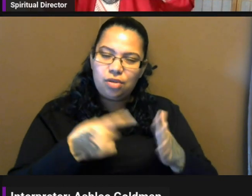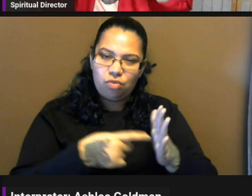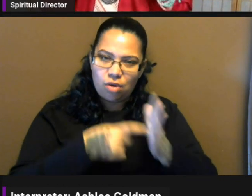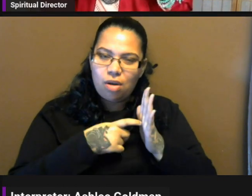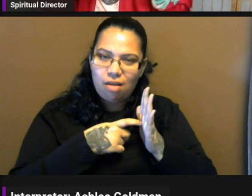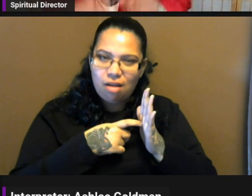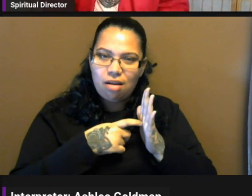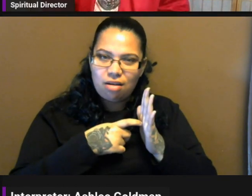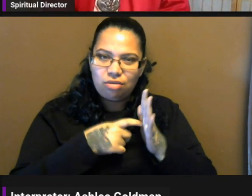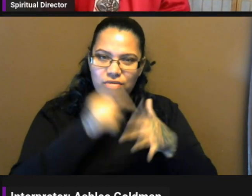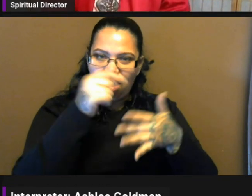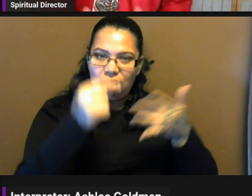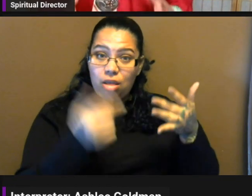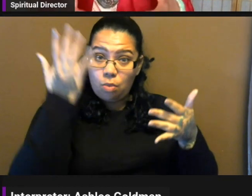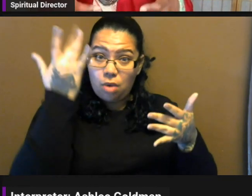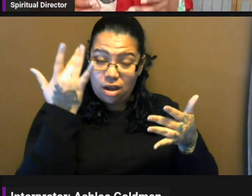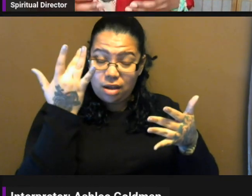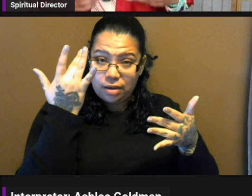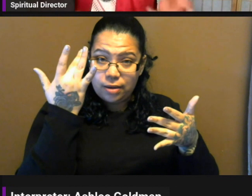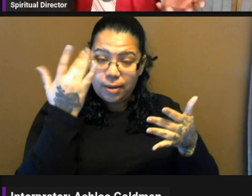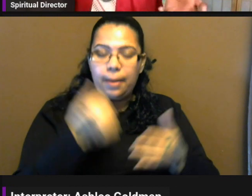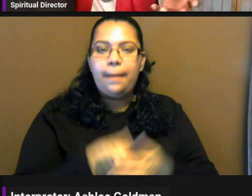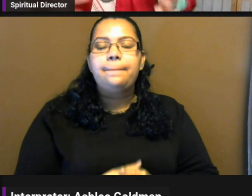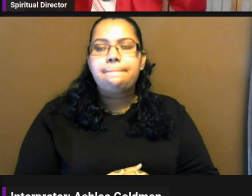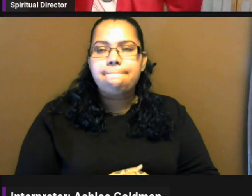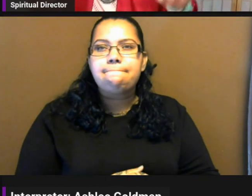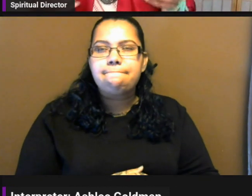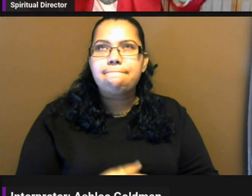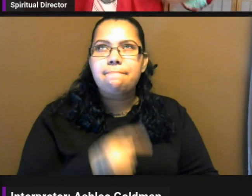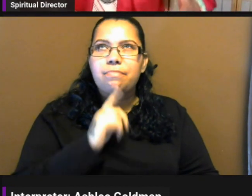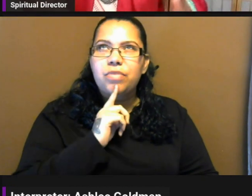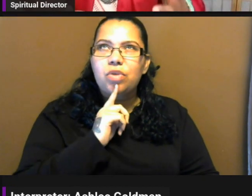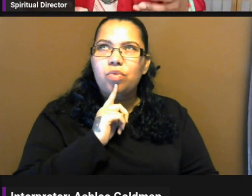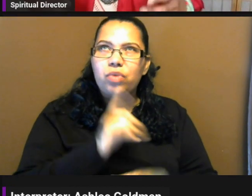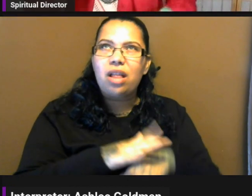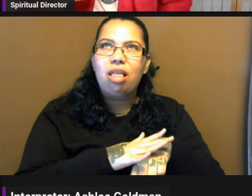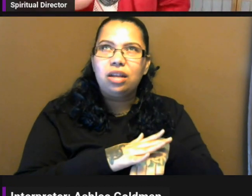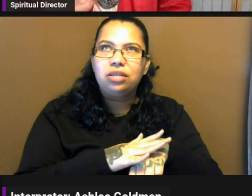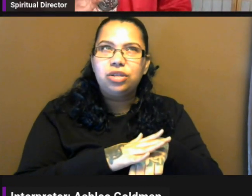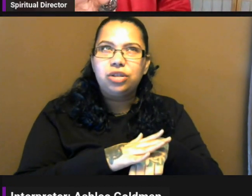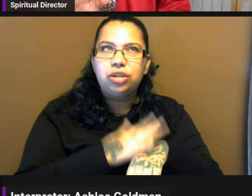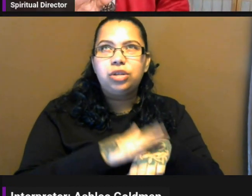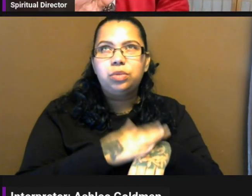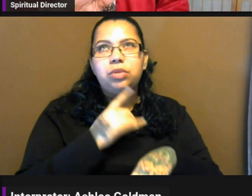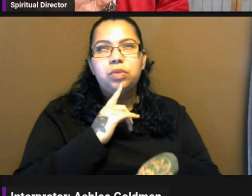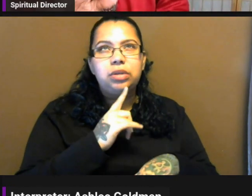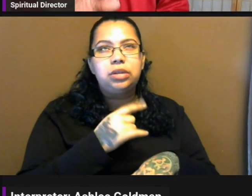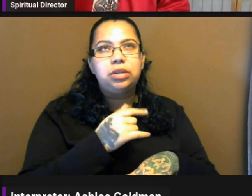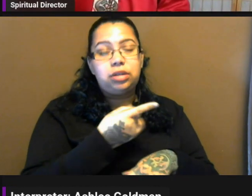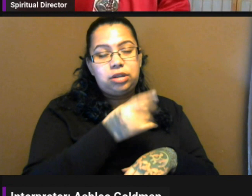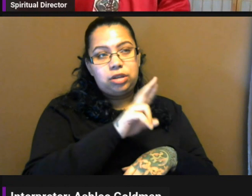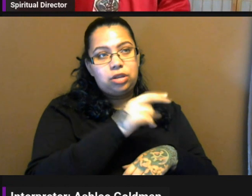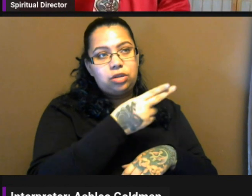It requires these things because it is, in essence, gentleness. As Dr. Holmes says,